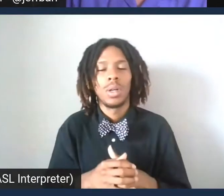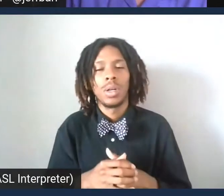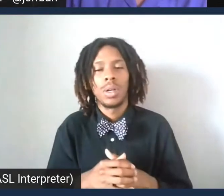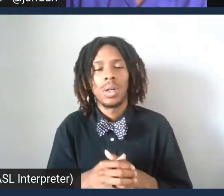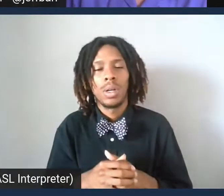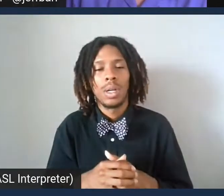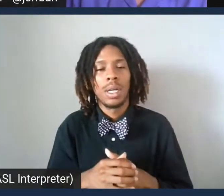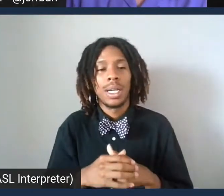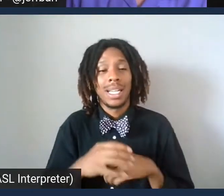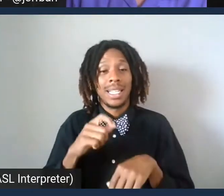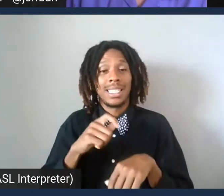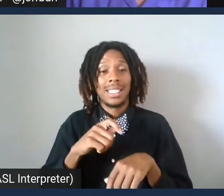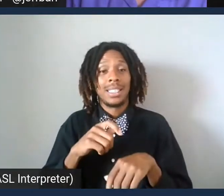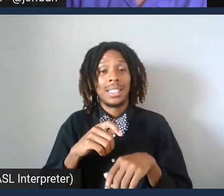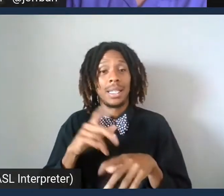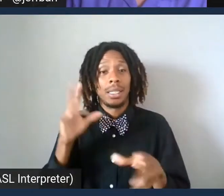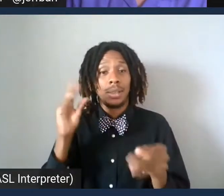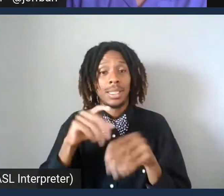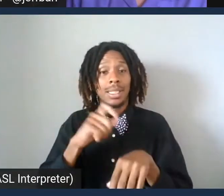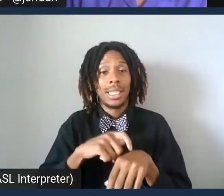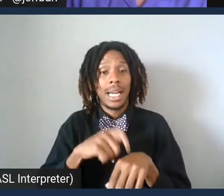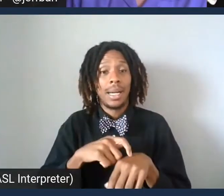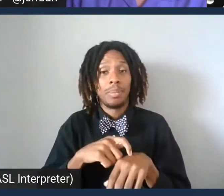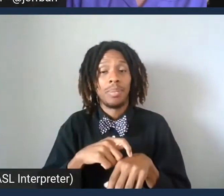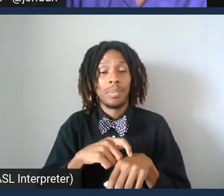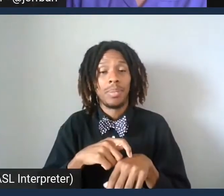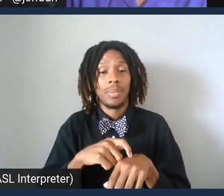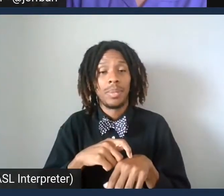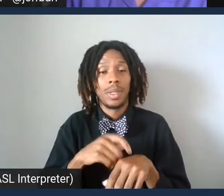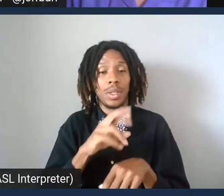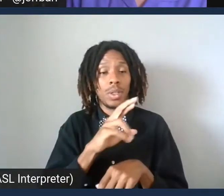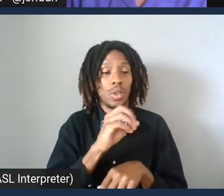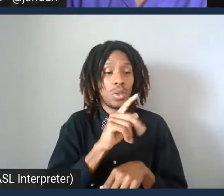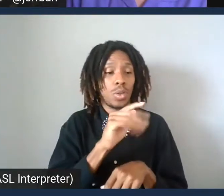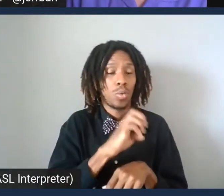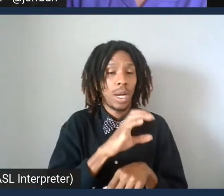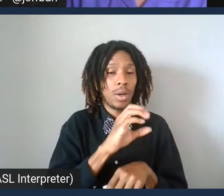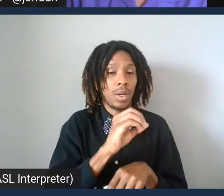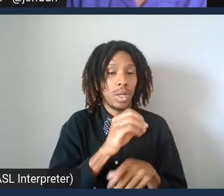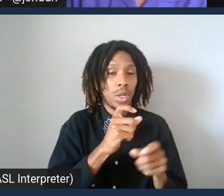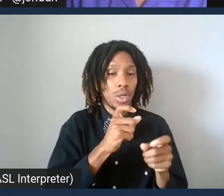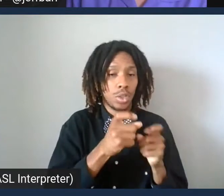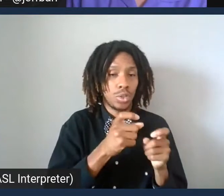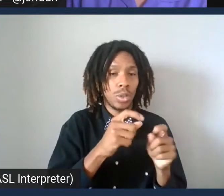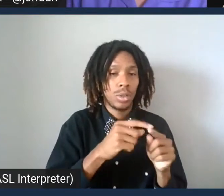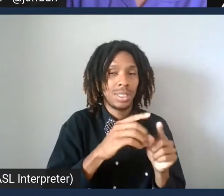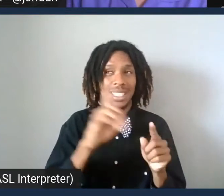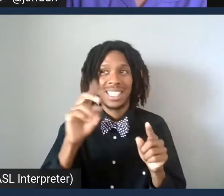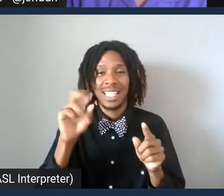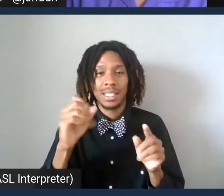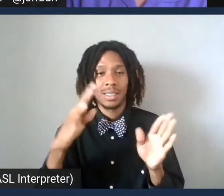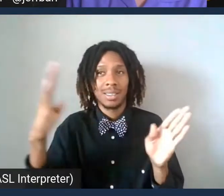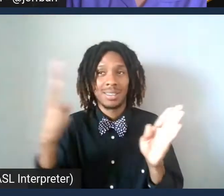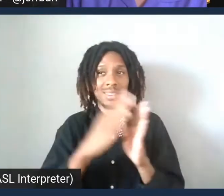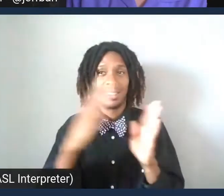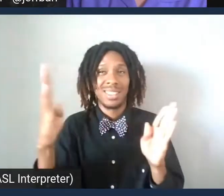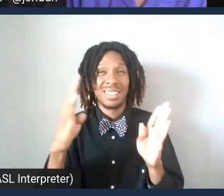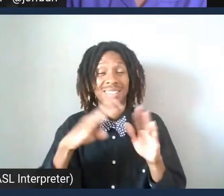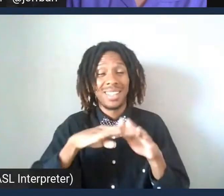The time it takes for propagating the routing control state to the DNS servers, it typically takes less than 30